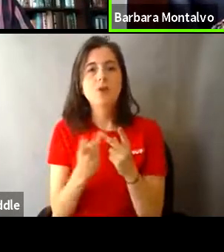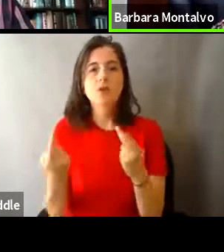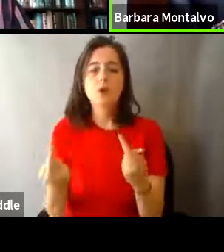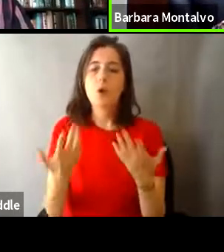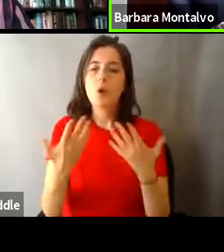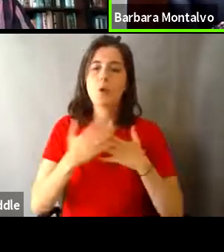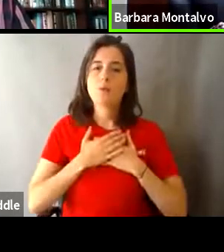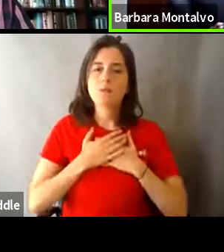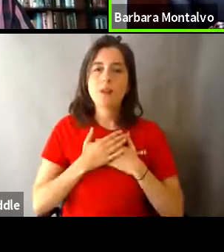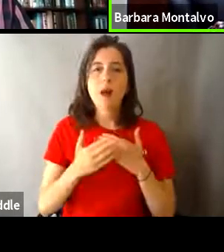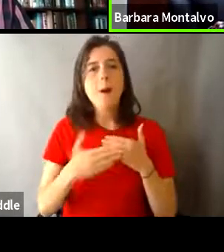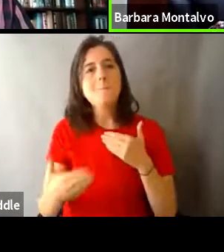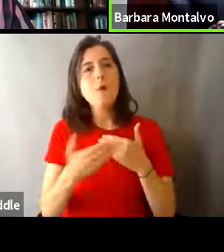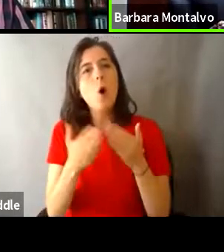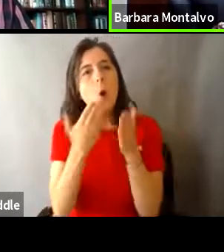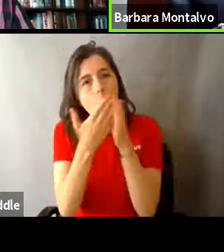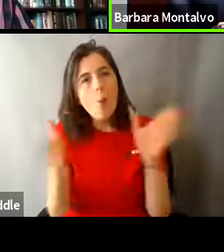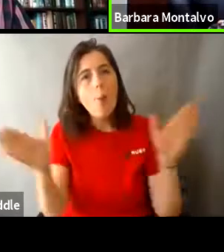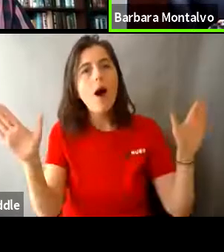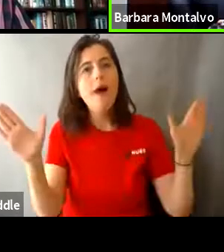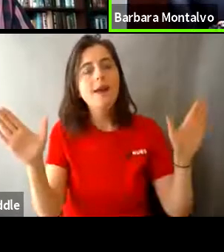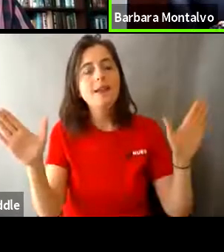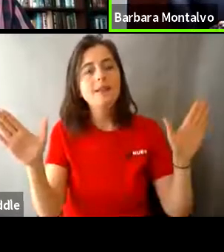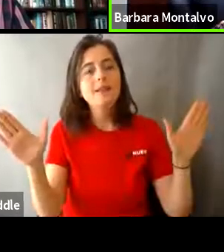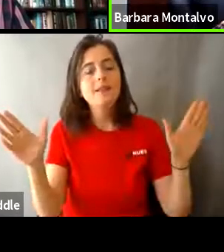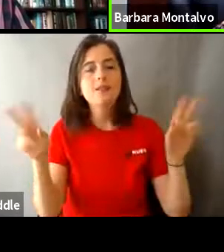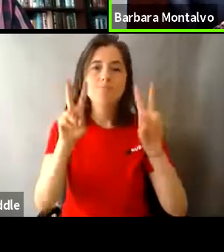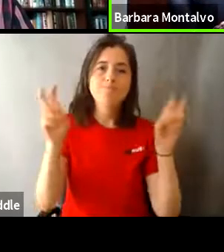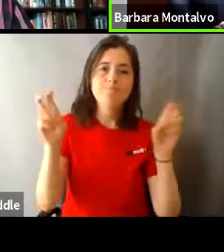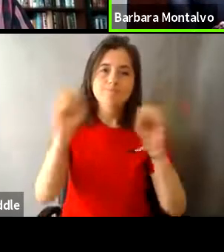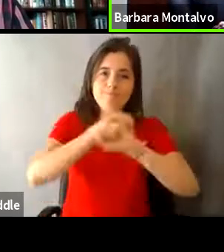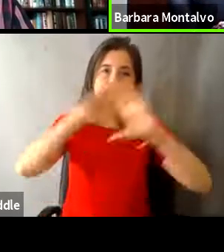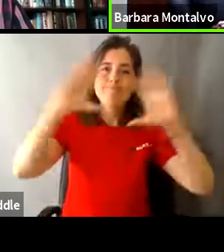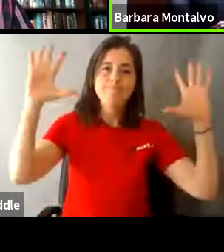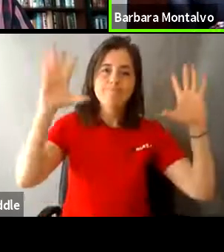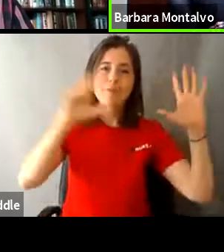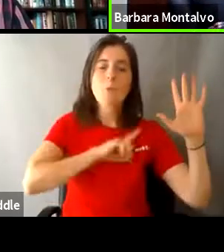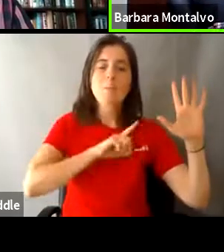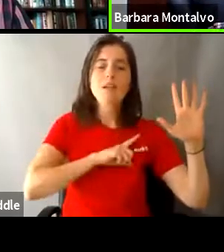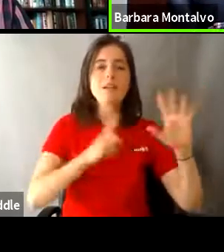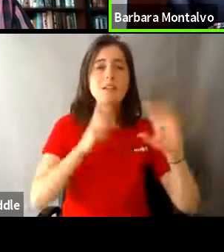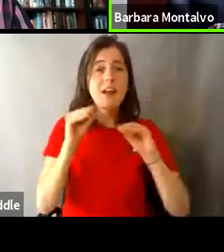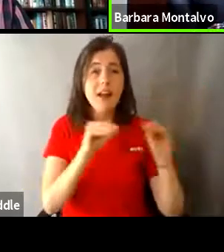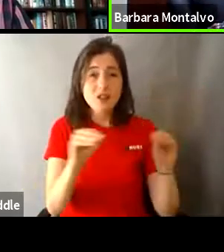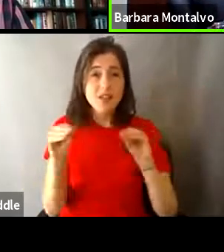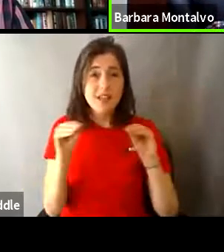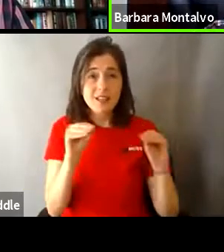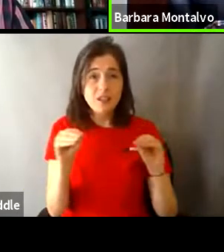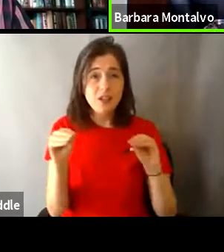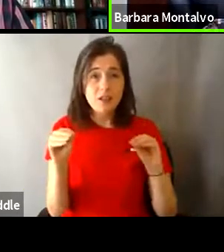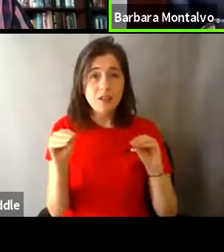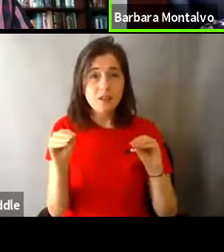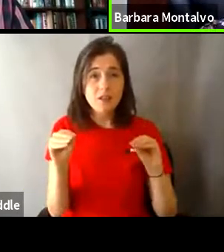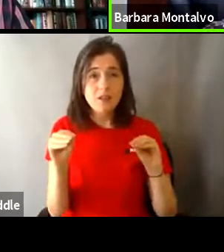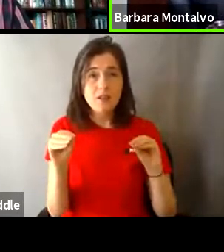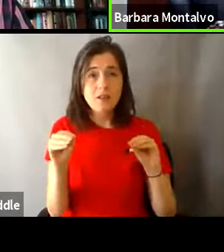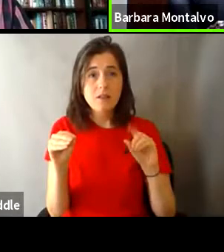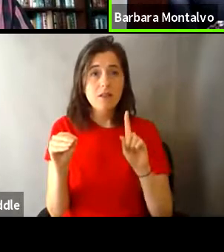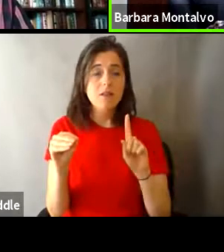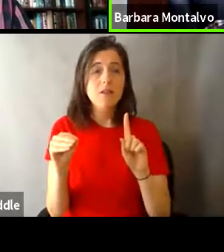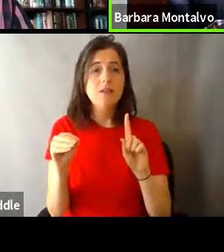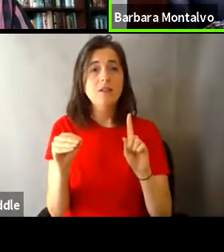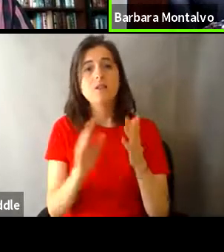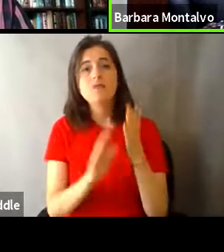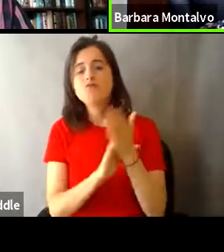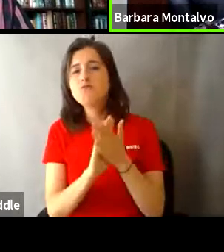in a more wide sense, because educating is not only teaching, transmitting